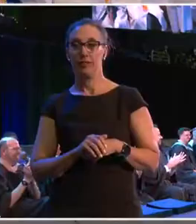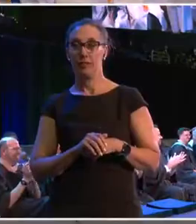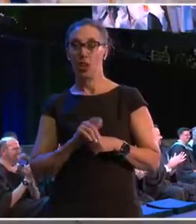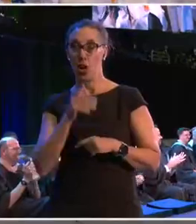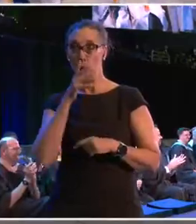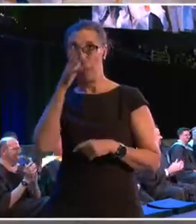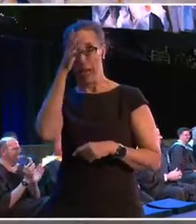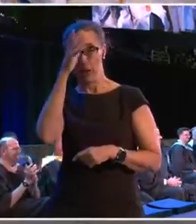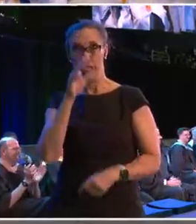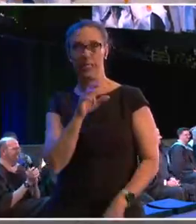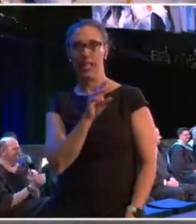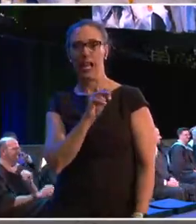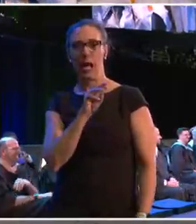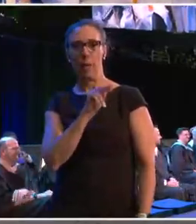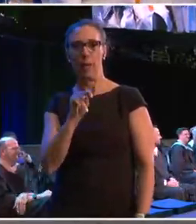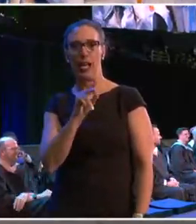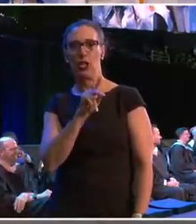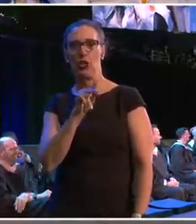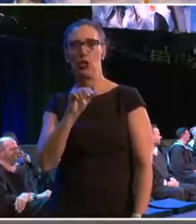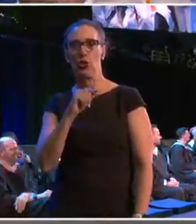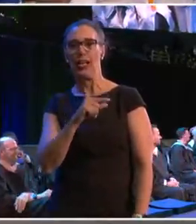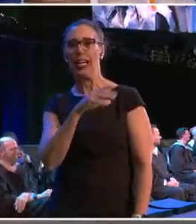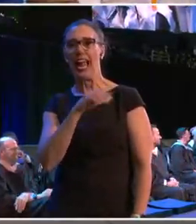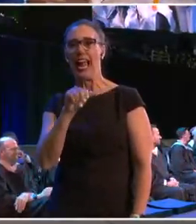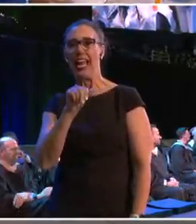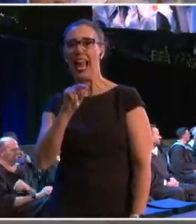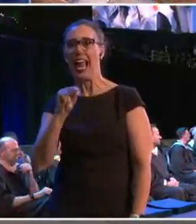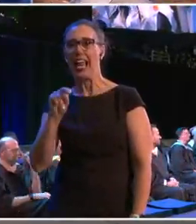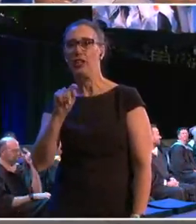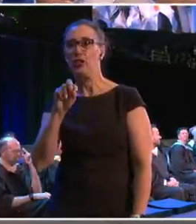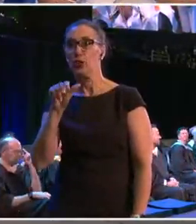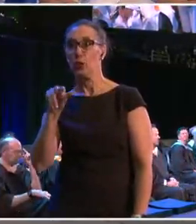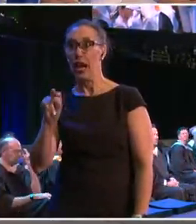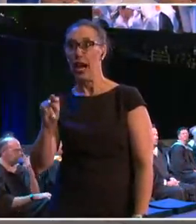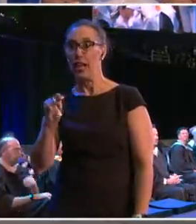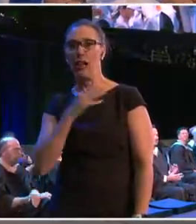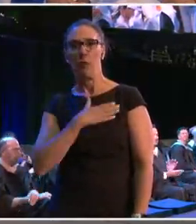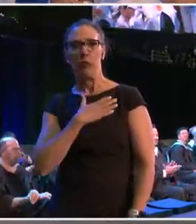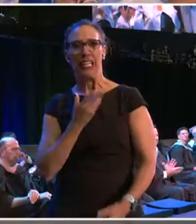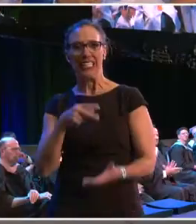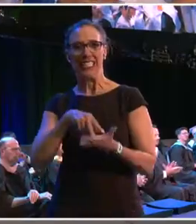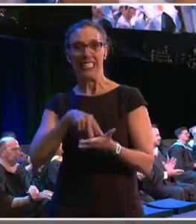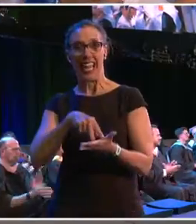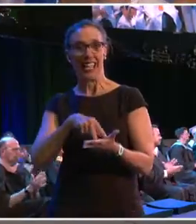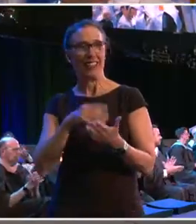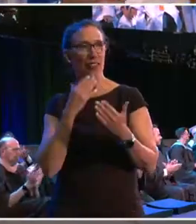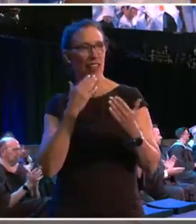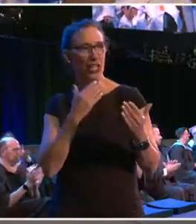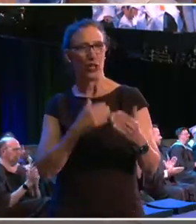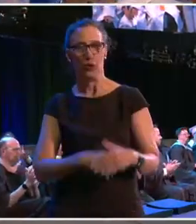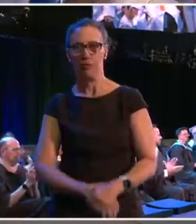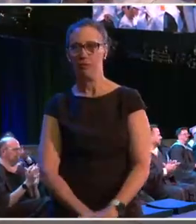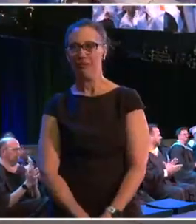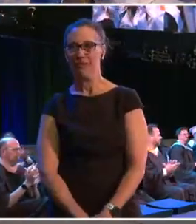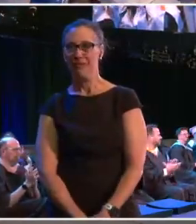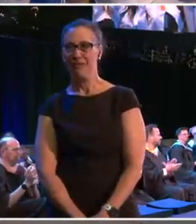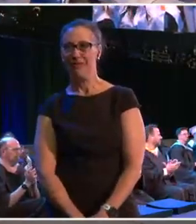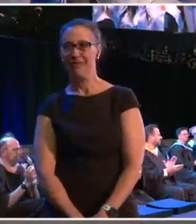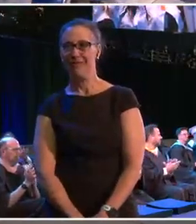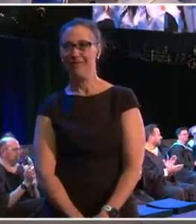Would her parents, Lynn Bowie and Ann Tran, also stand? Thank you.